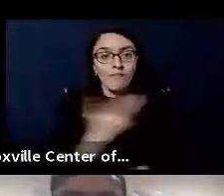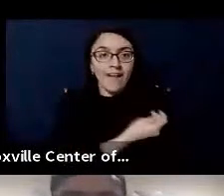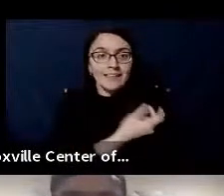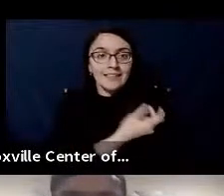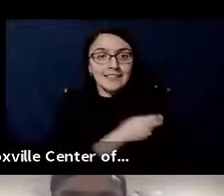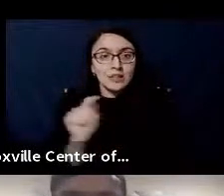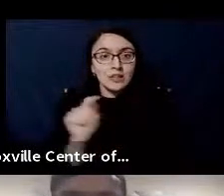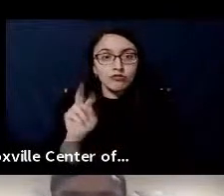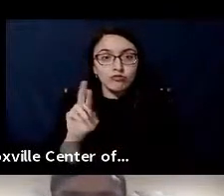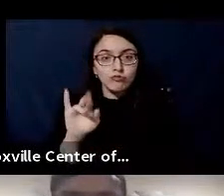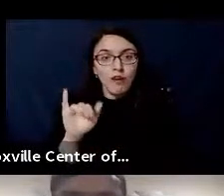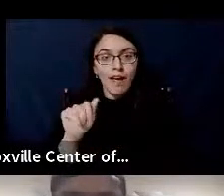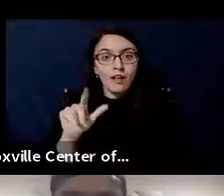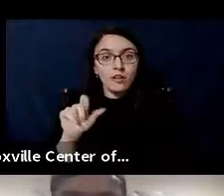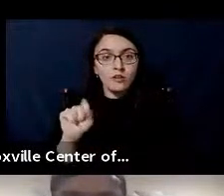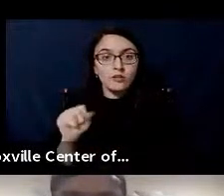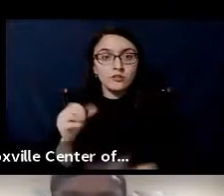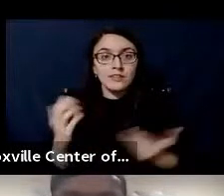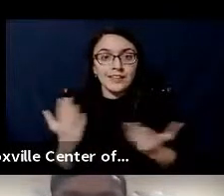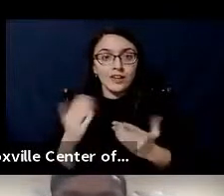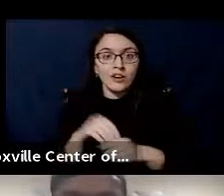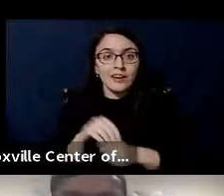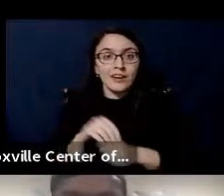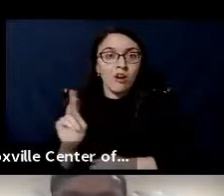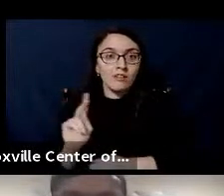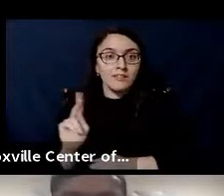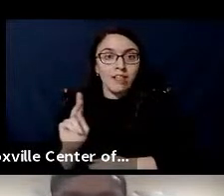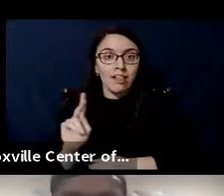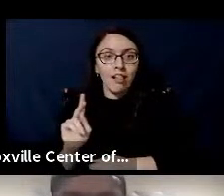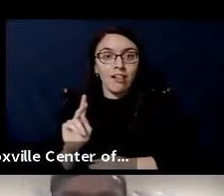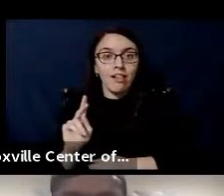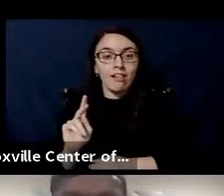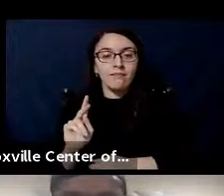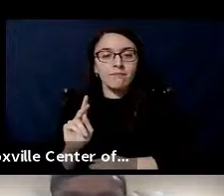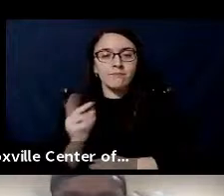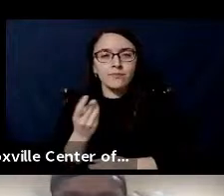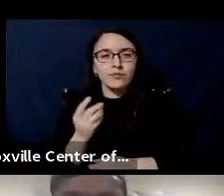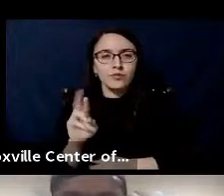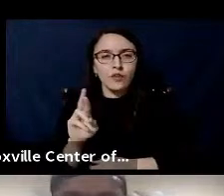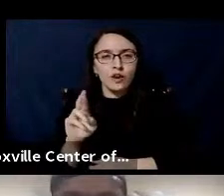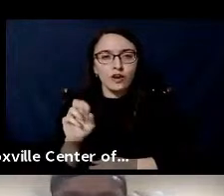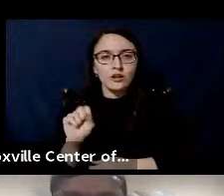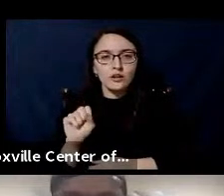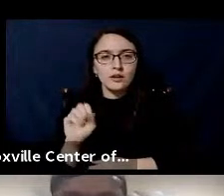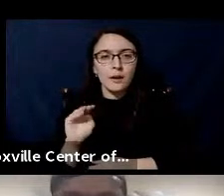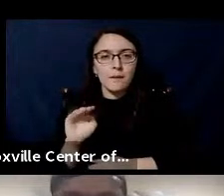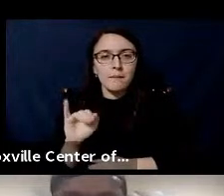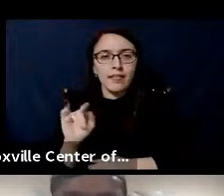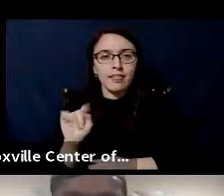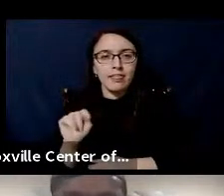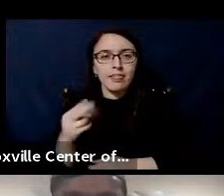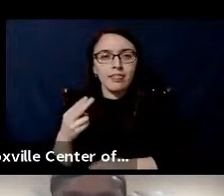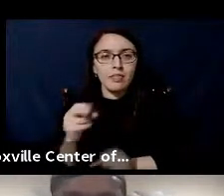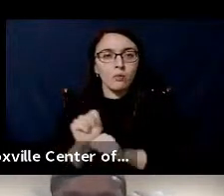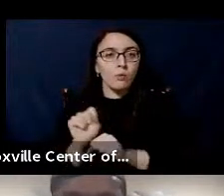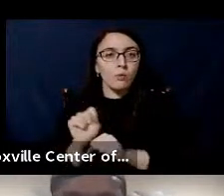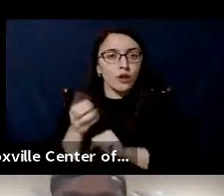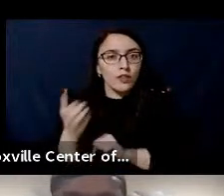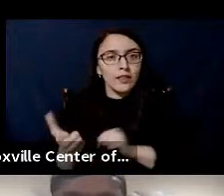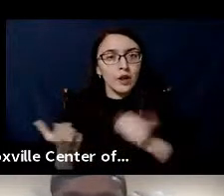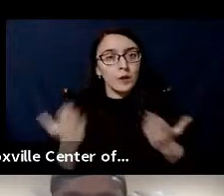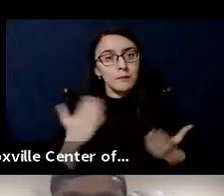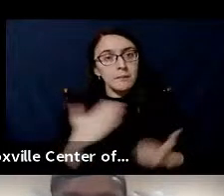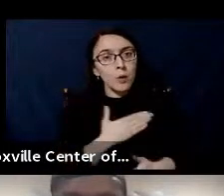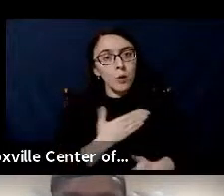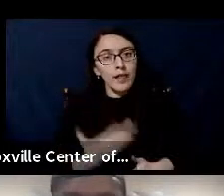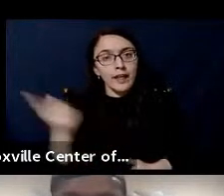in Knoxville. And I'm not sure, Dr. Smith, who works there, might be willing to come and talk about.